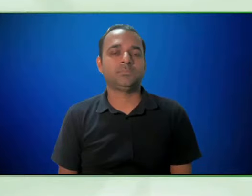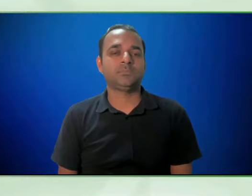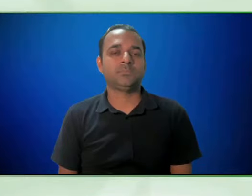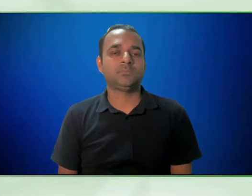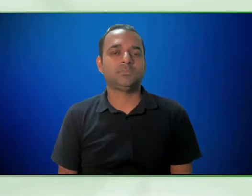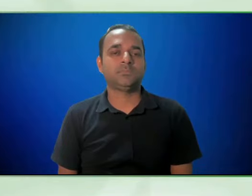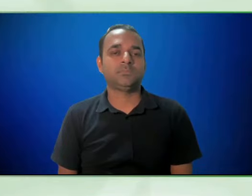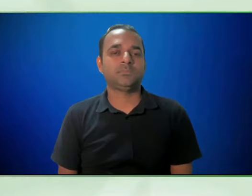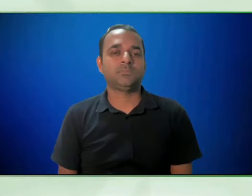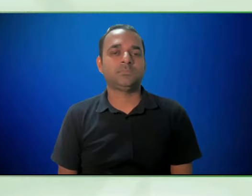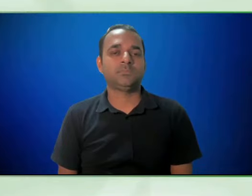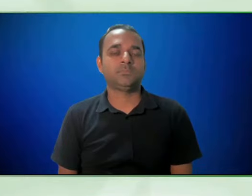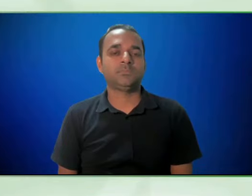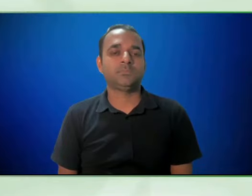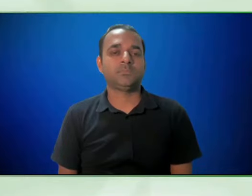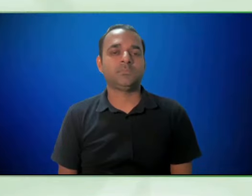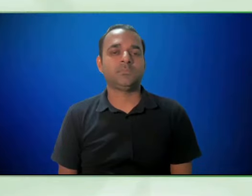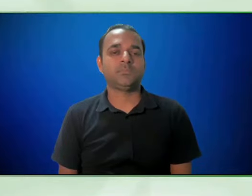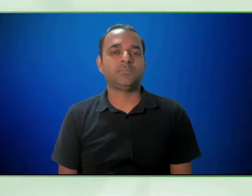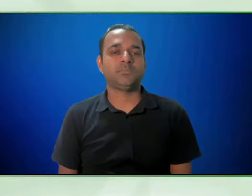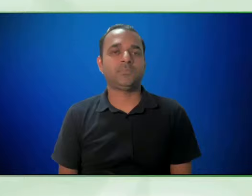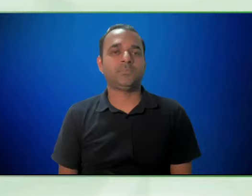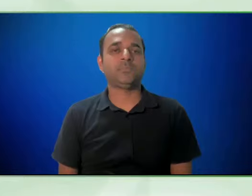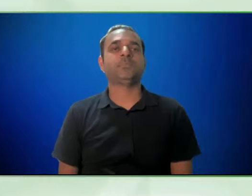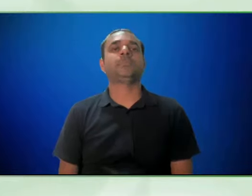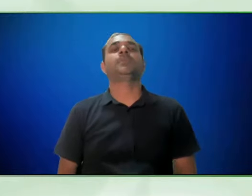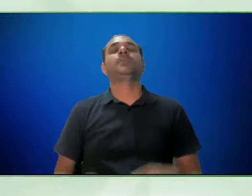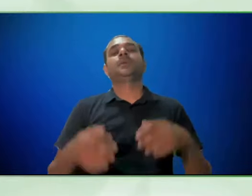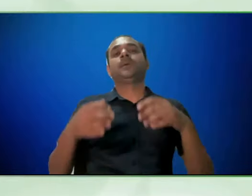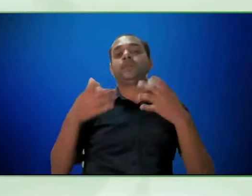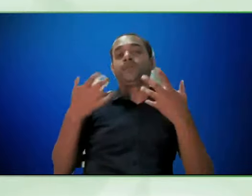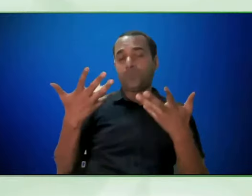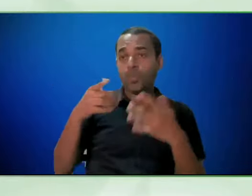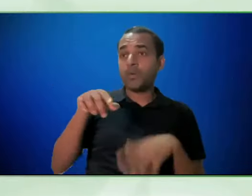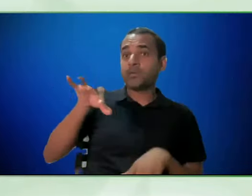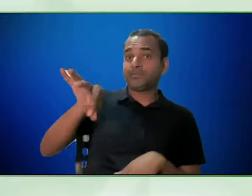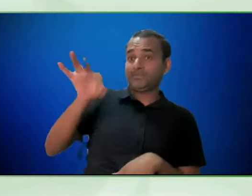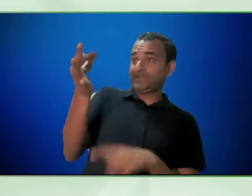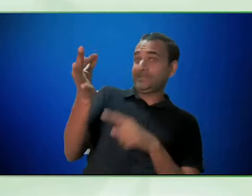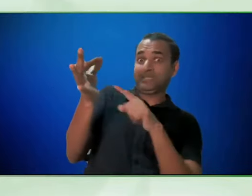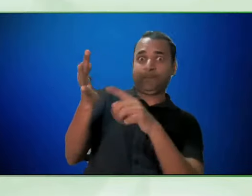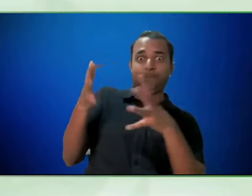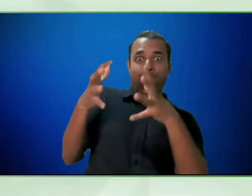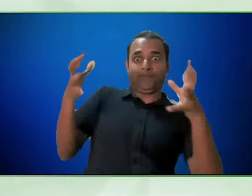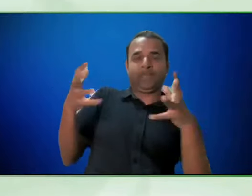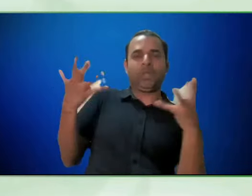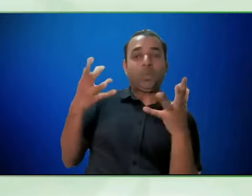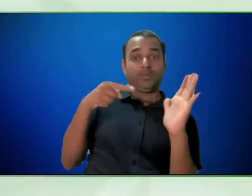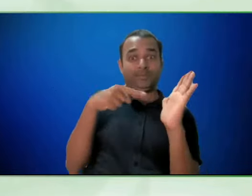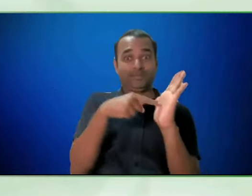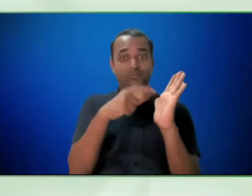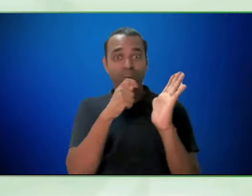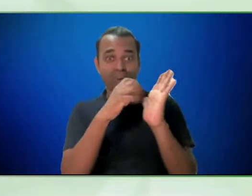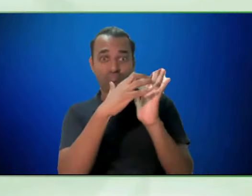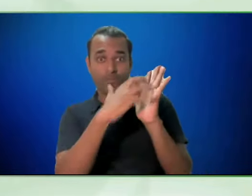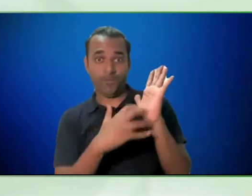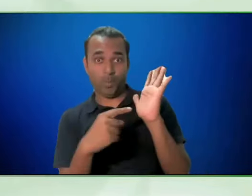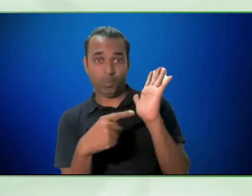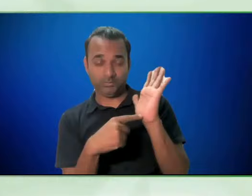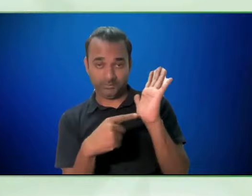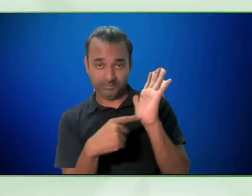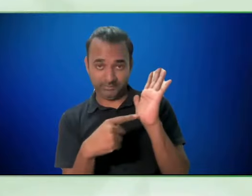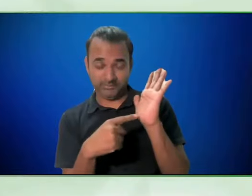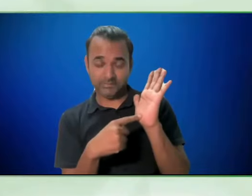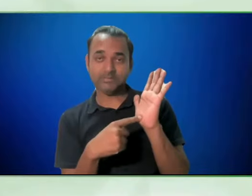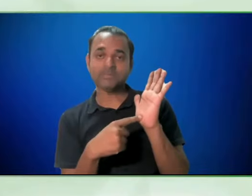different ways to conduct your studies. You have studies that are your observation, you try to see how people